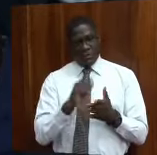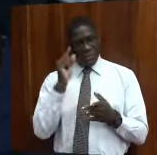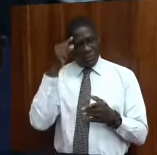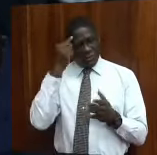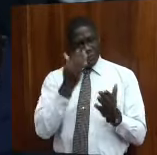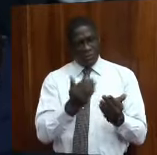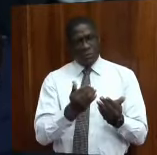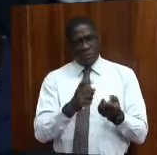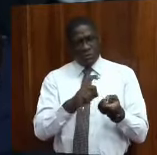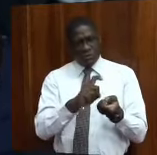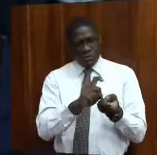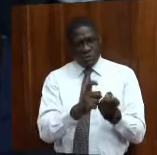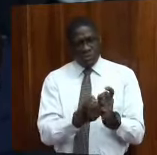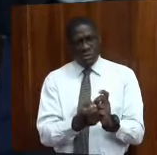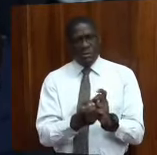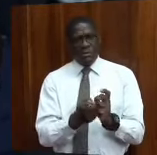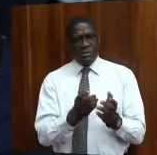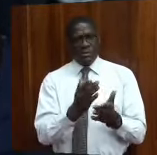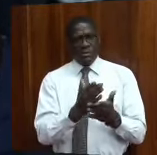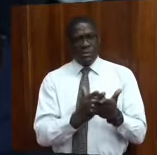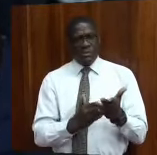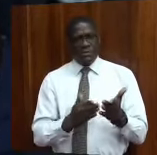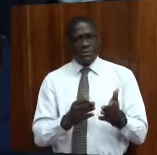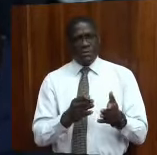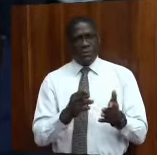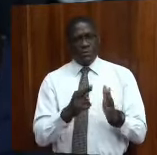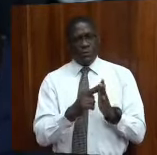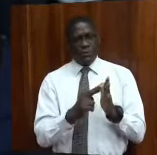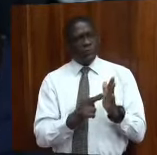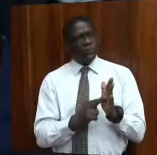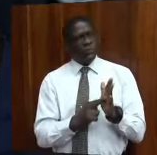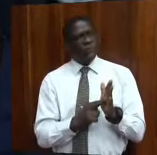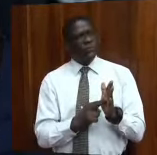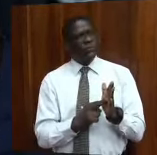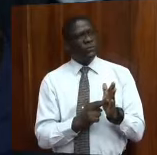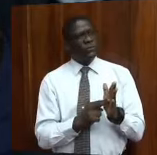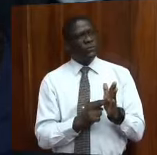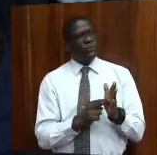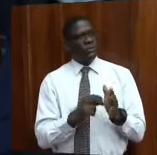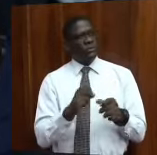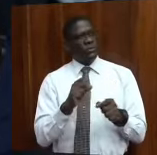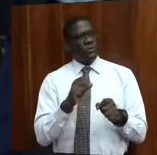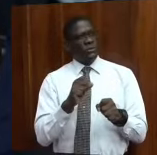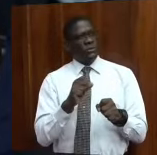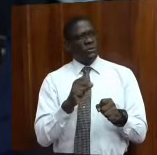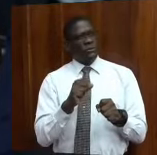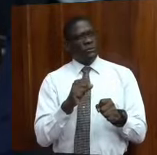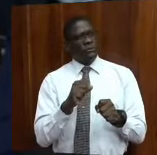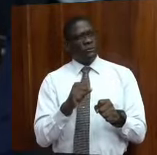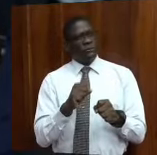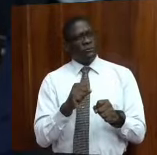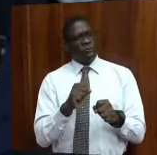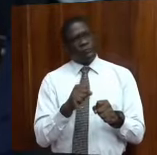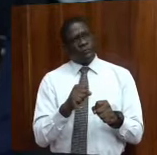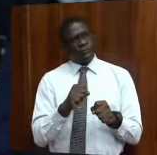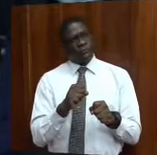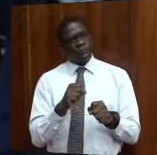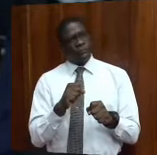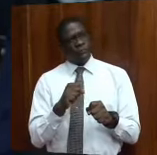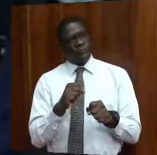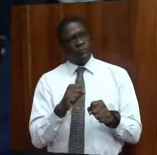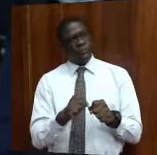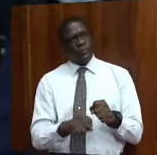Insolvency Bill will allow debt holders to restructure their debts instead of relying on receivership and insolvency as the only